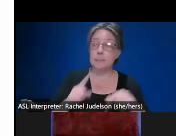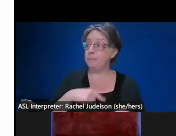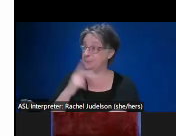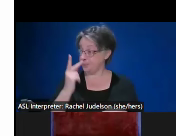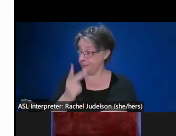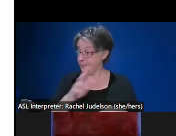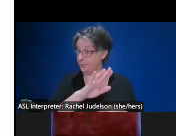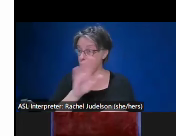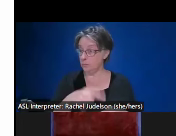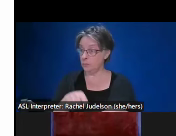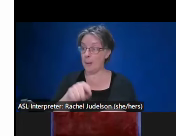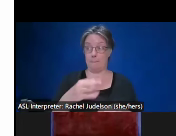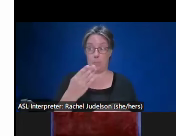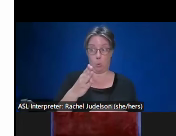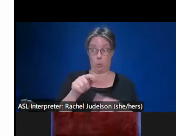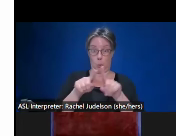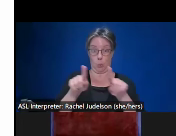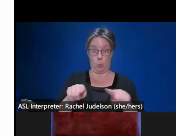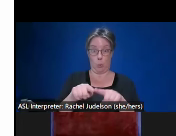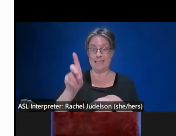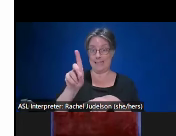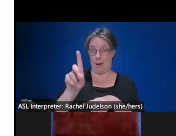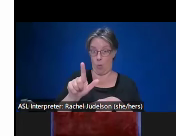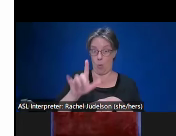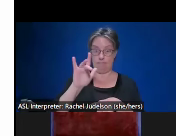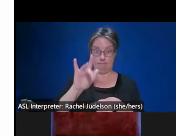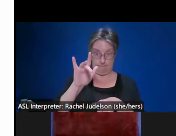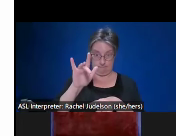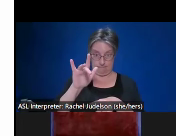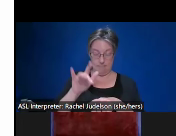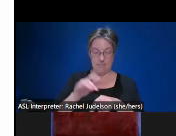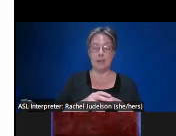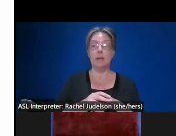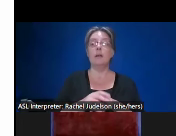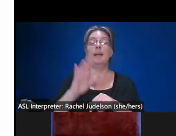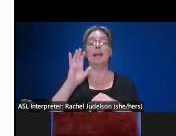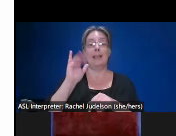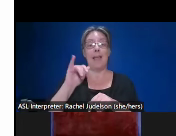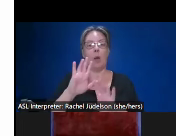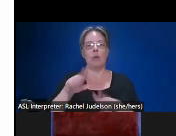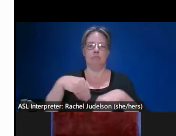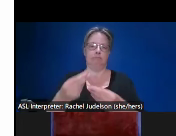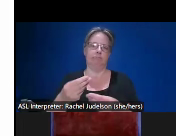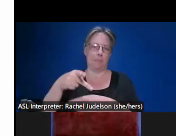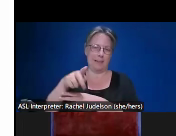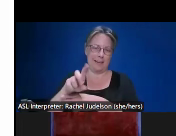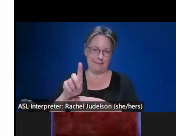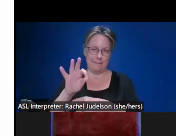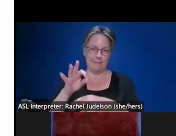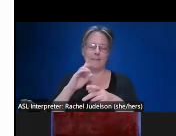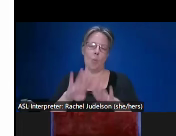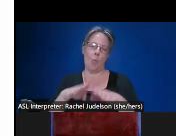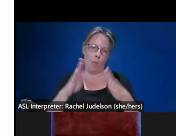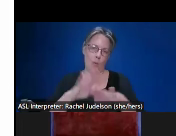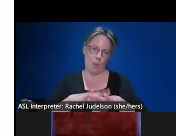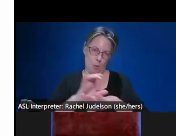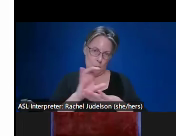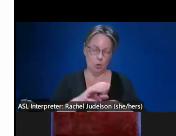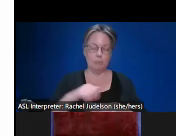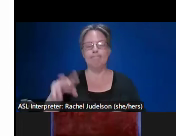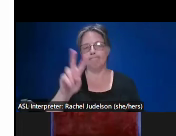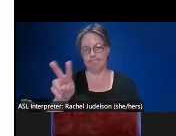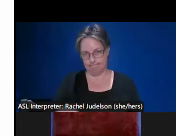button that's in the middle, and that will then give you a PDF that you can open on your computer, and you can read it